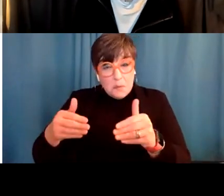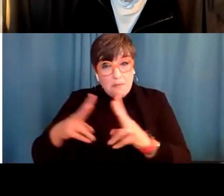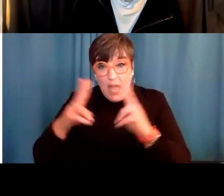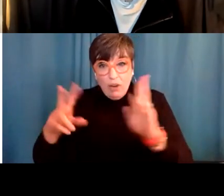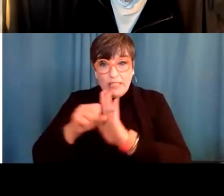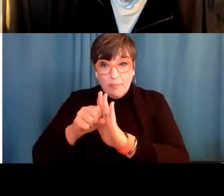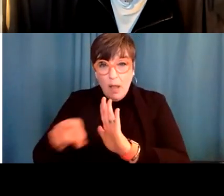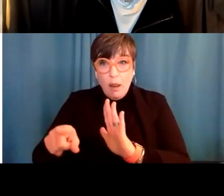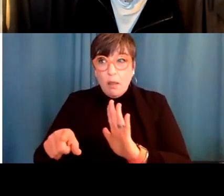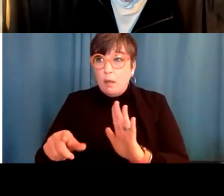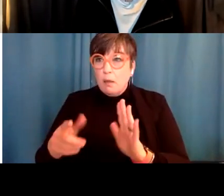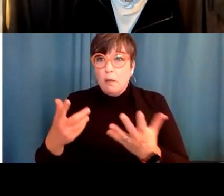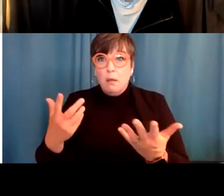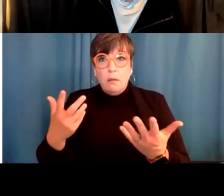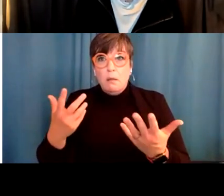really any